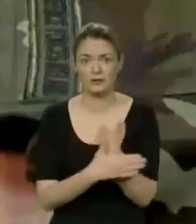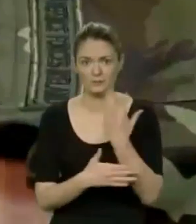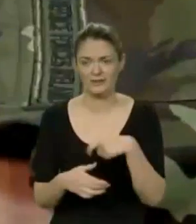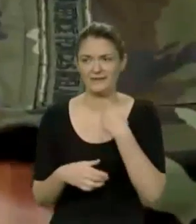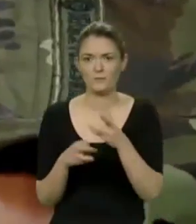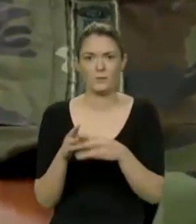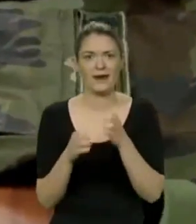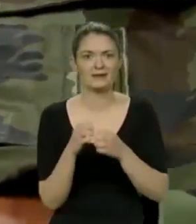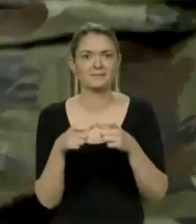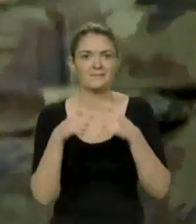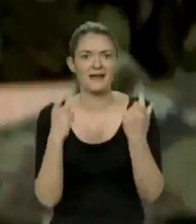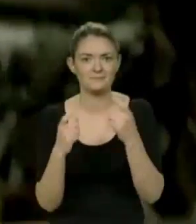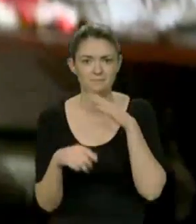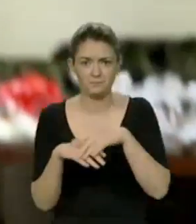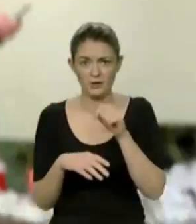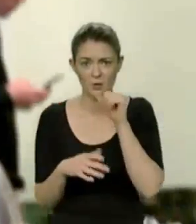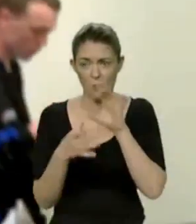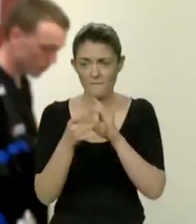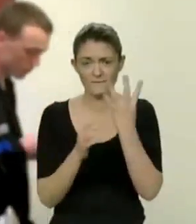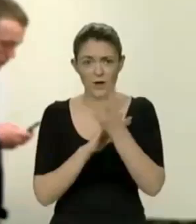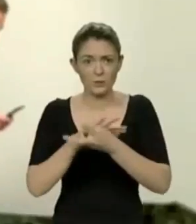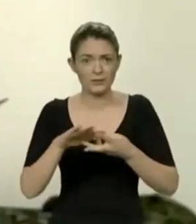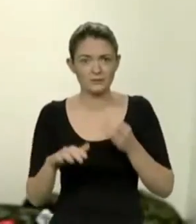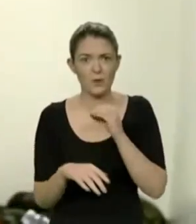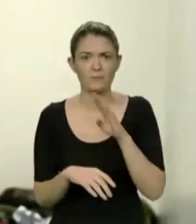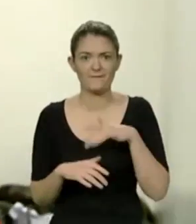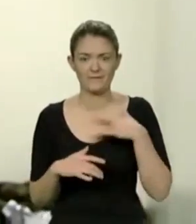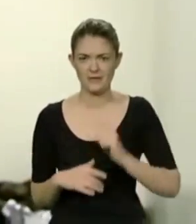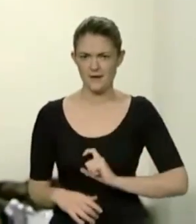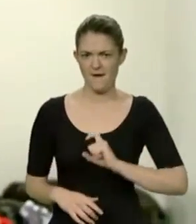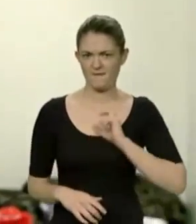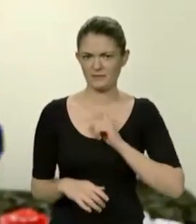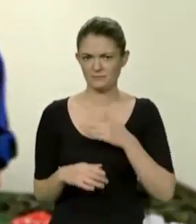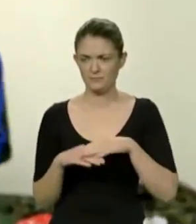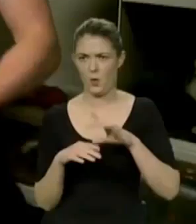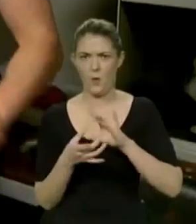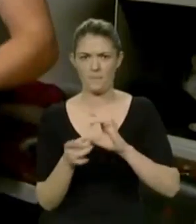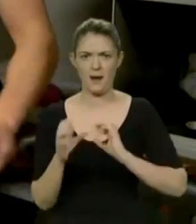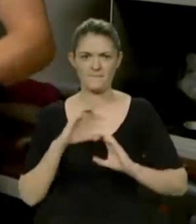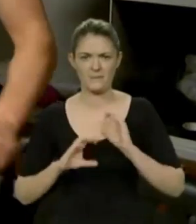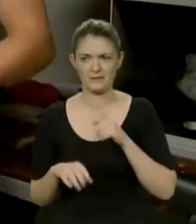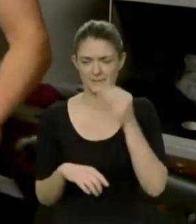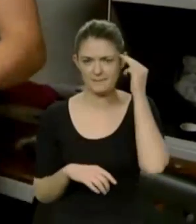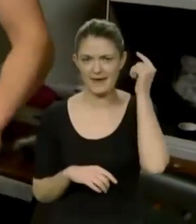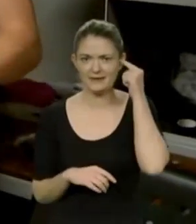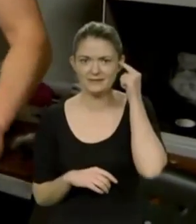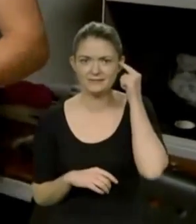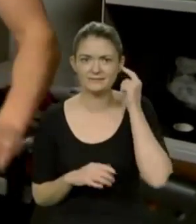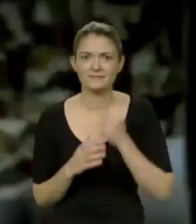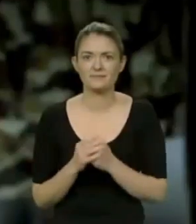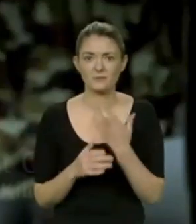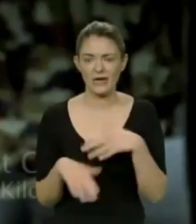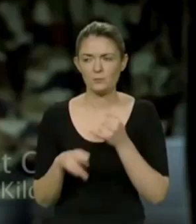been home in 4 weeks. O'Boyle is feeling confident and home comforts are on his mind. Coming for Brussels sprouts and Yorkshire pudding